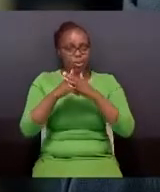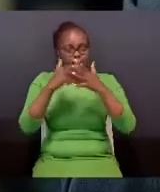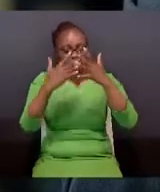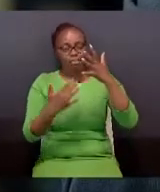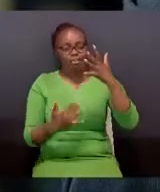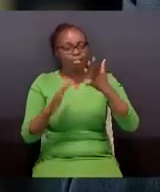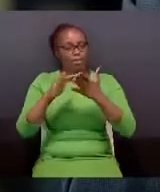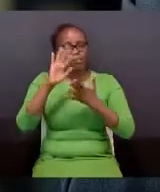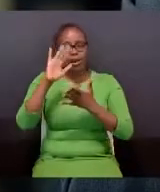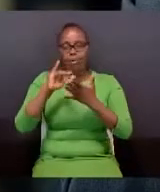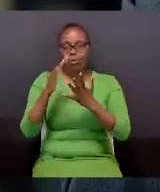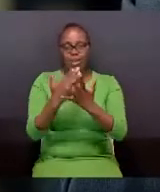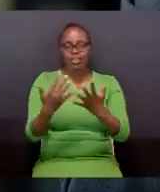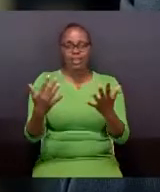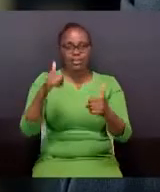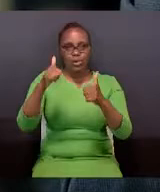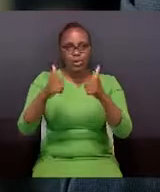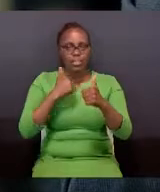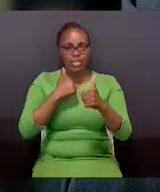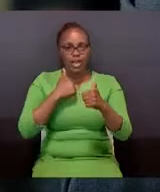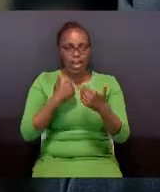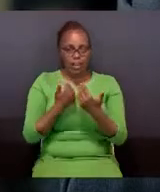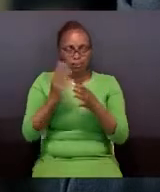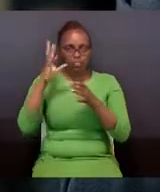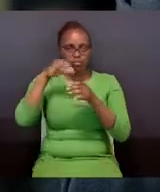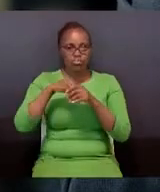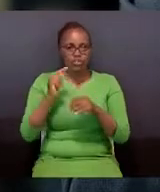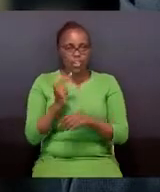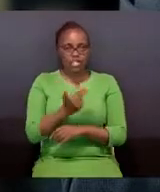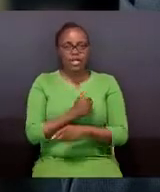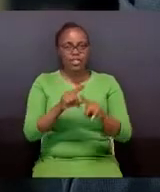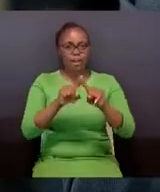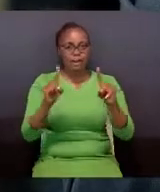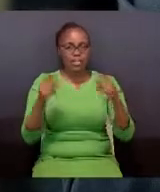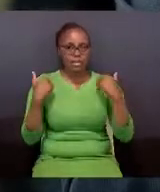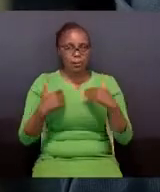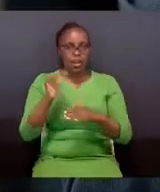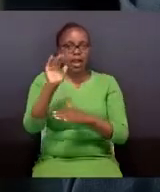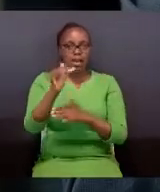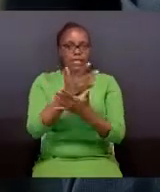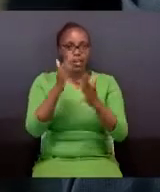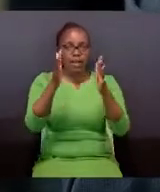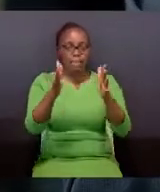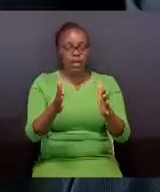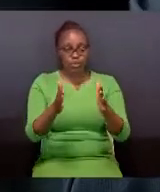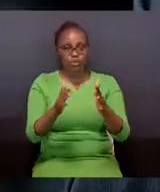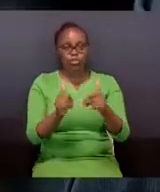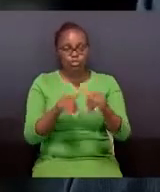things seem to happen by luck. But I'm not asking anybody to pursue